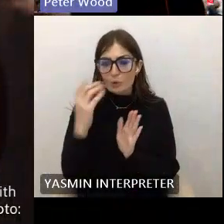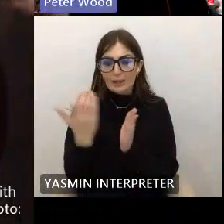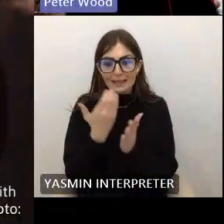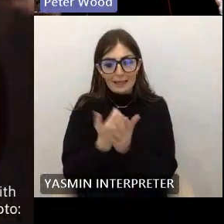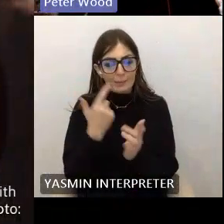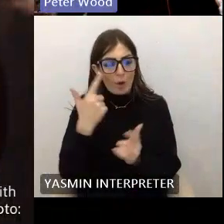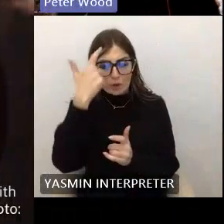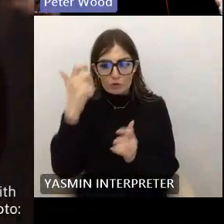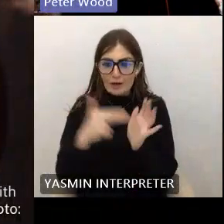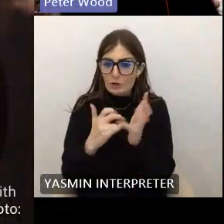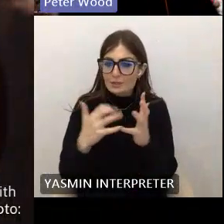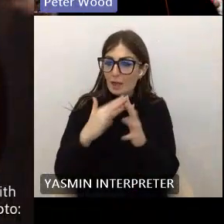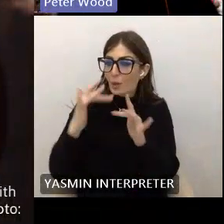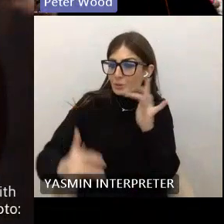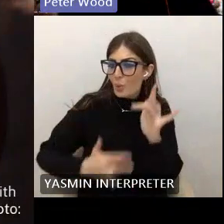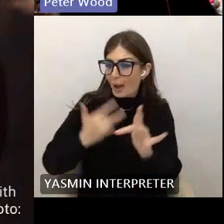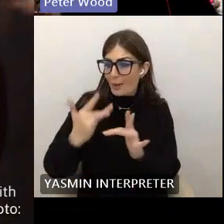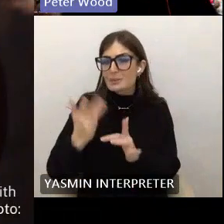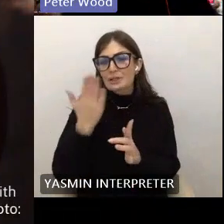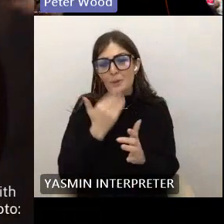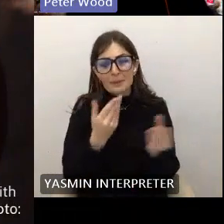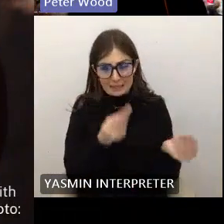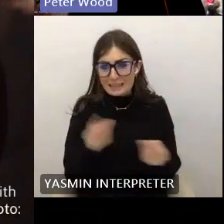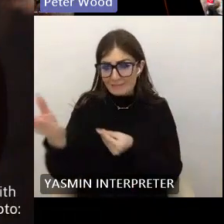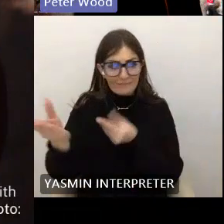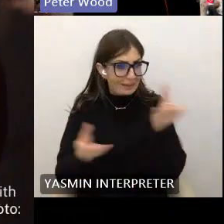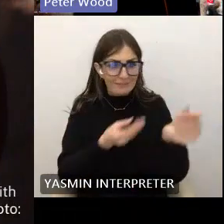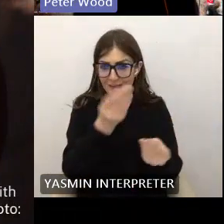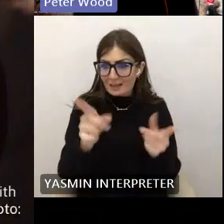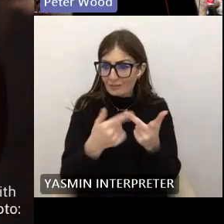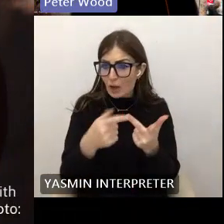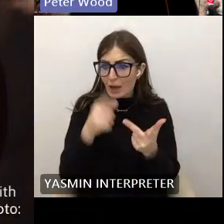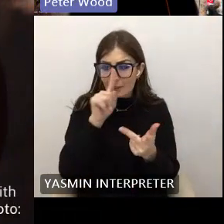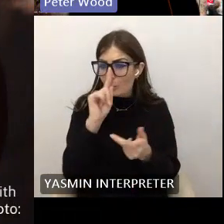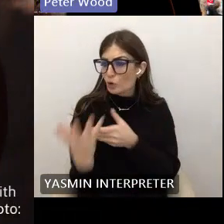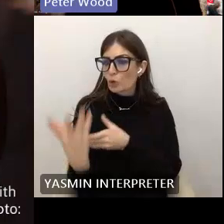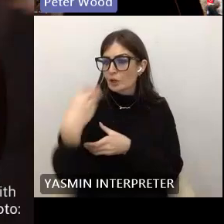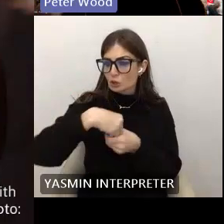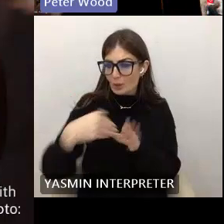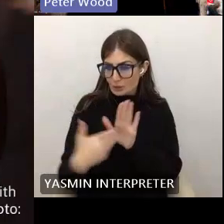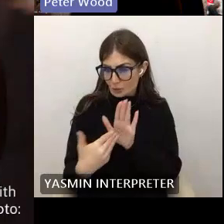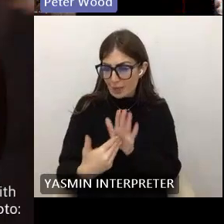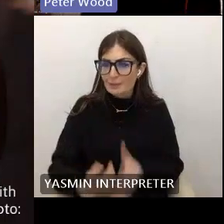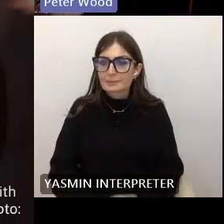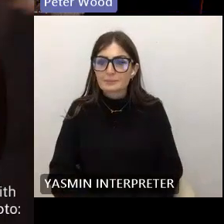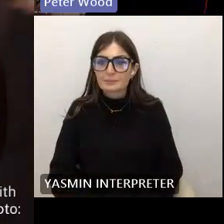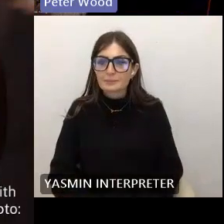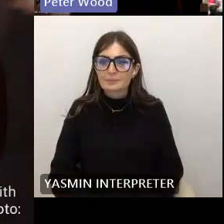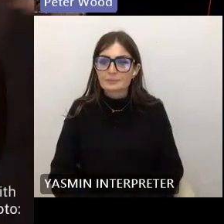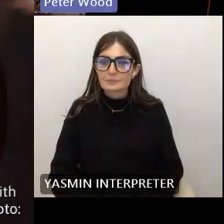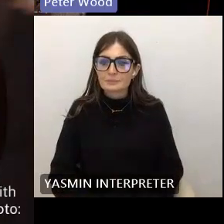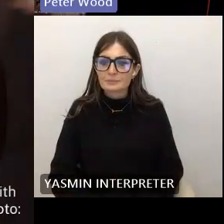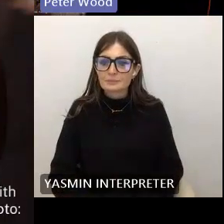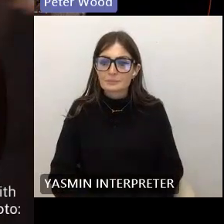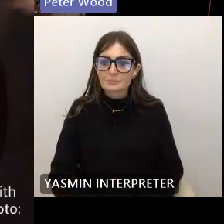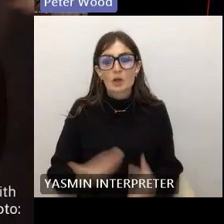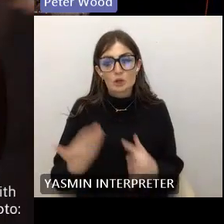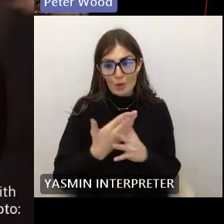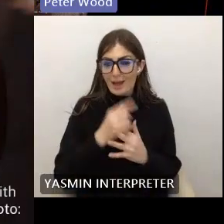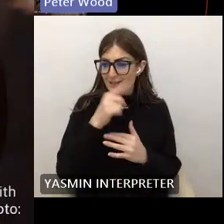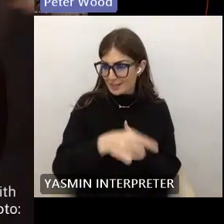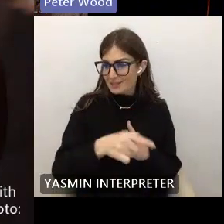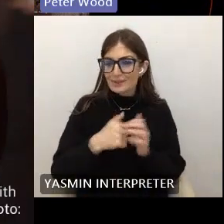South Wales website. So we ask you to please pass on to colleagues who weren't able to join us today to be able to access this